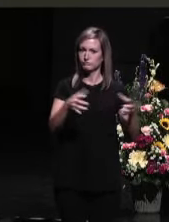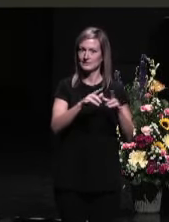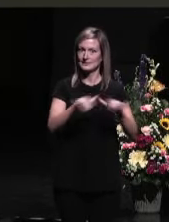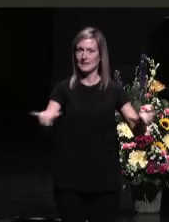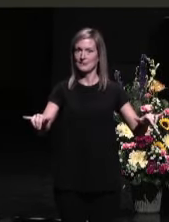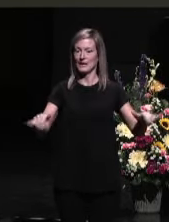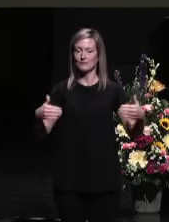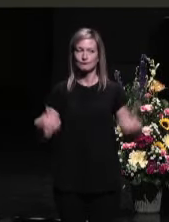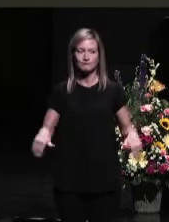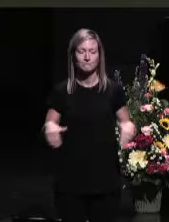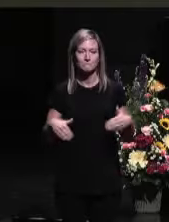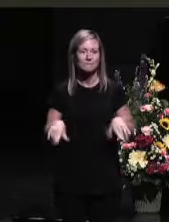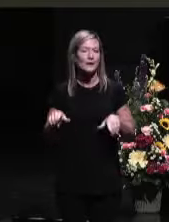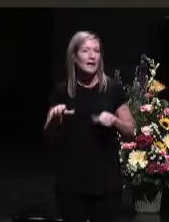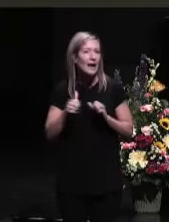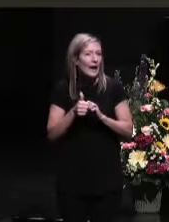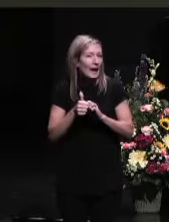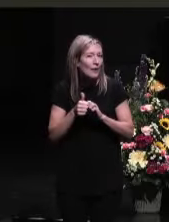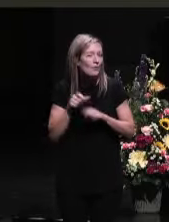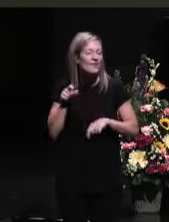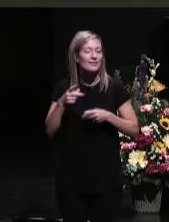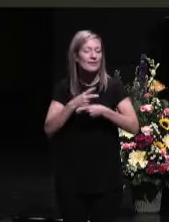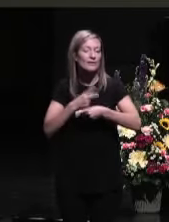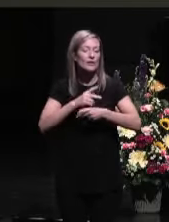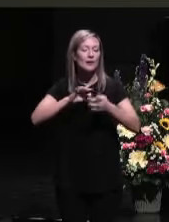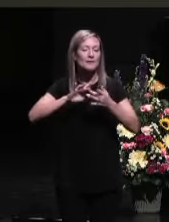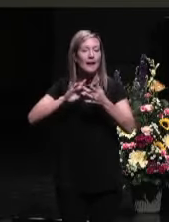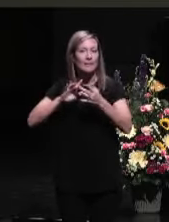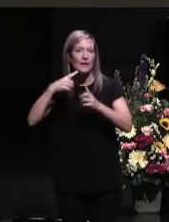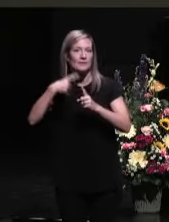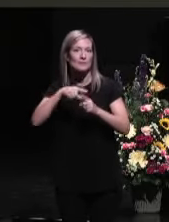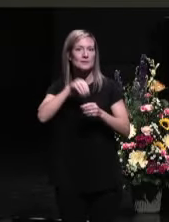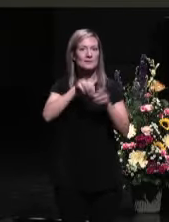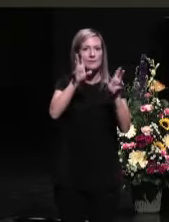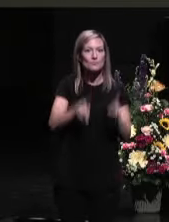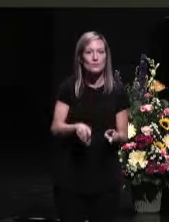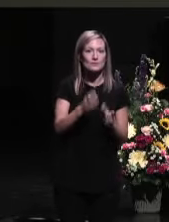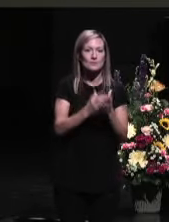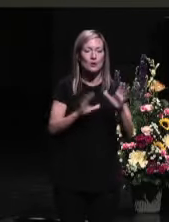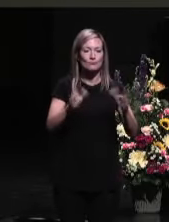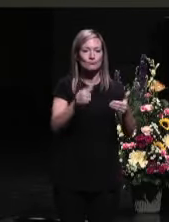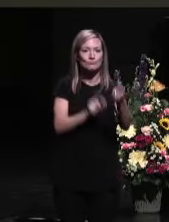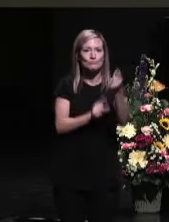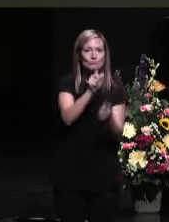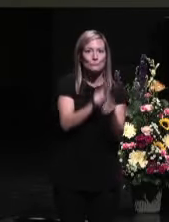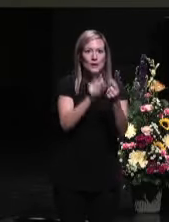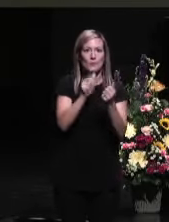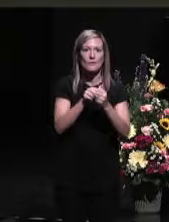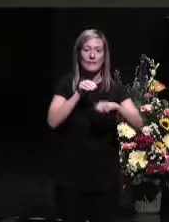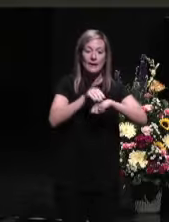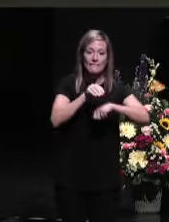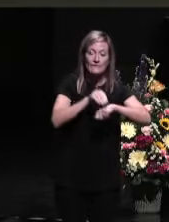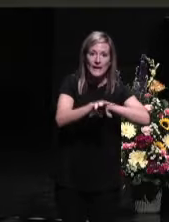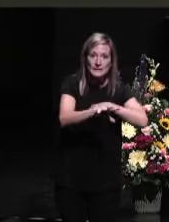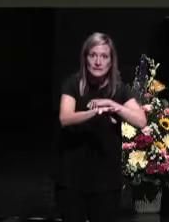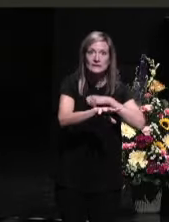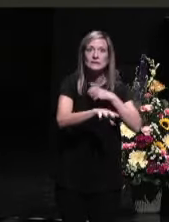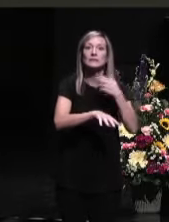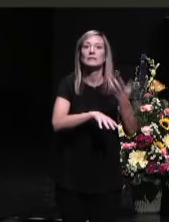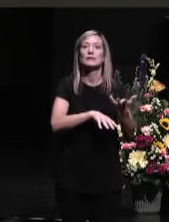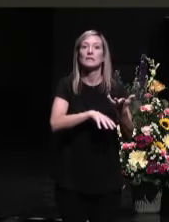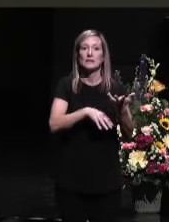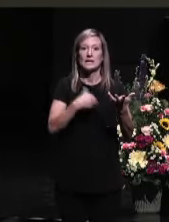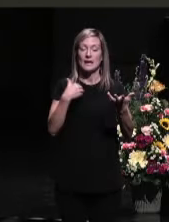substantially because they figured out not just the online but the in-person portion around the advising and removing barriers, putting